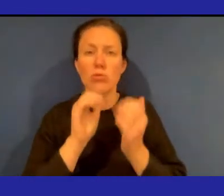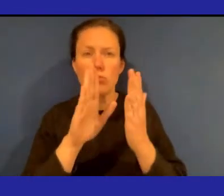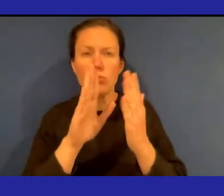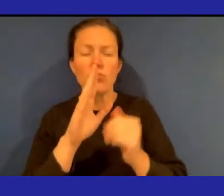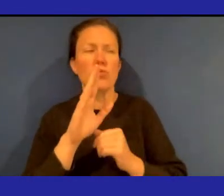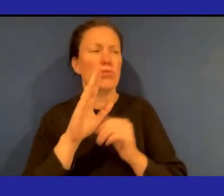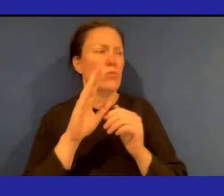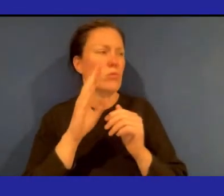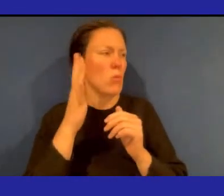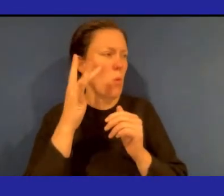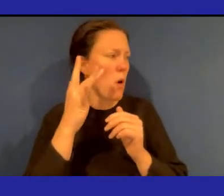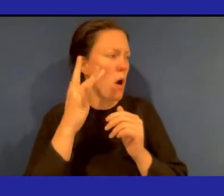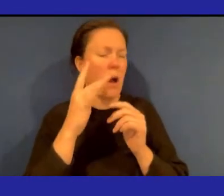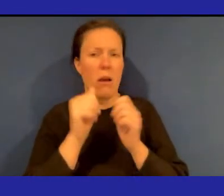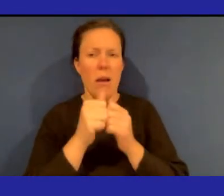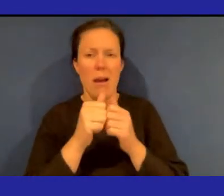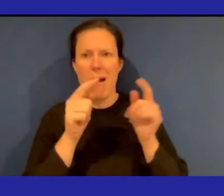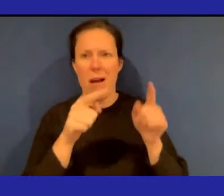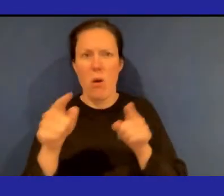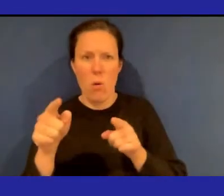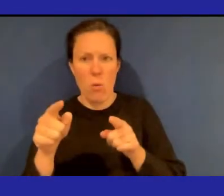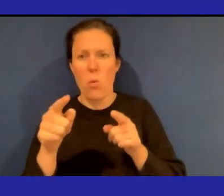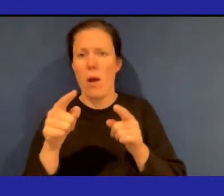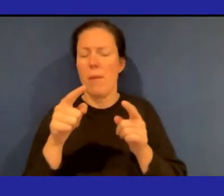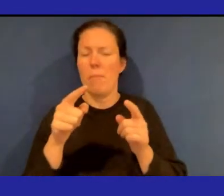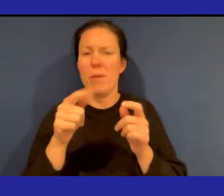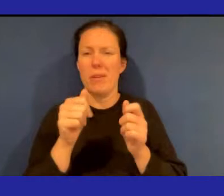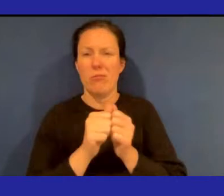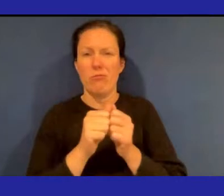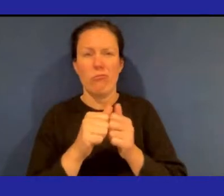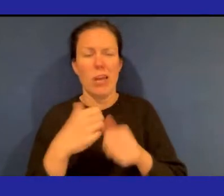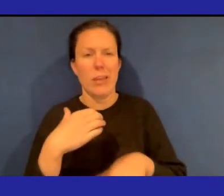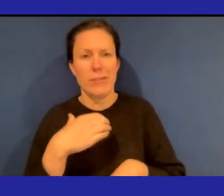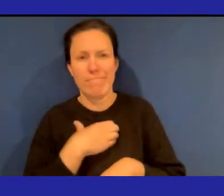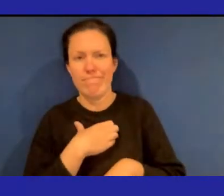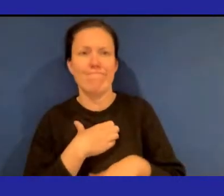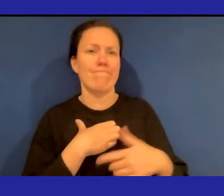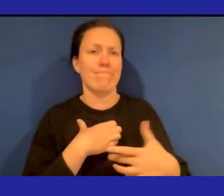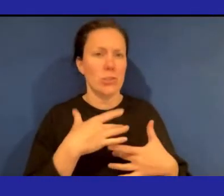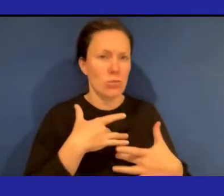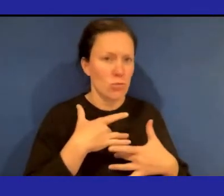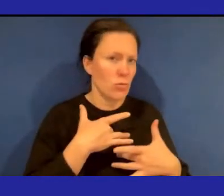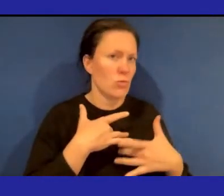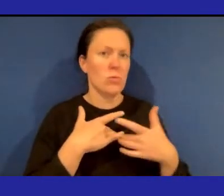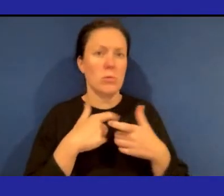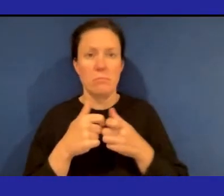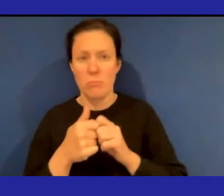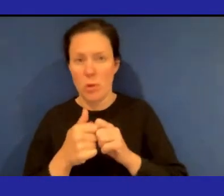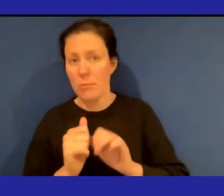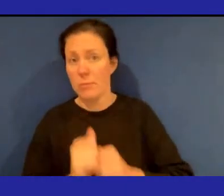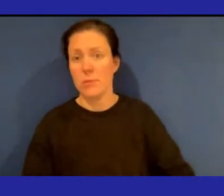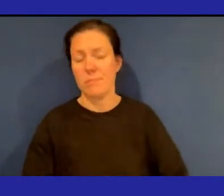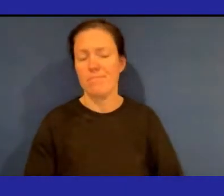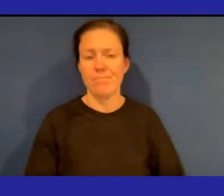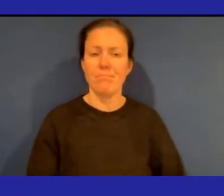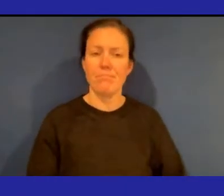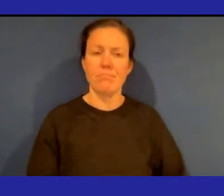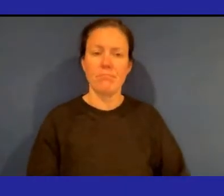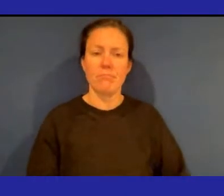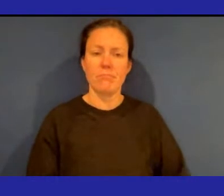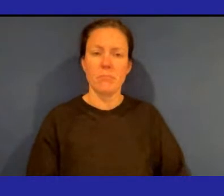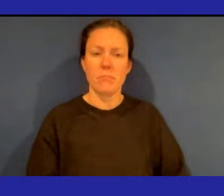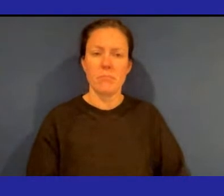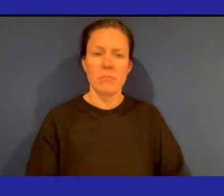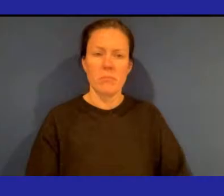to foster trust and confidence in our care. Slide 6.